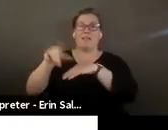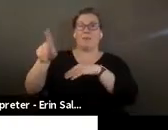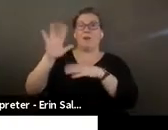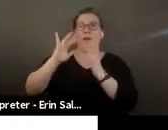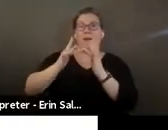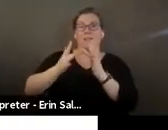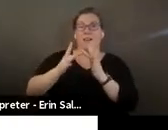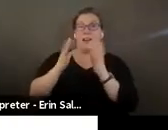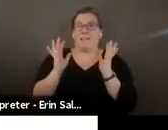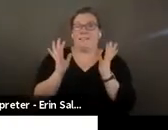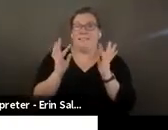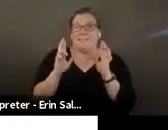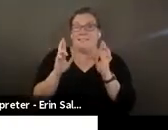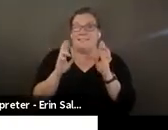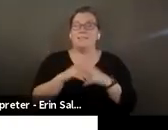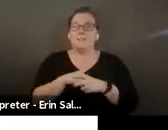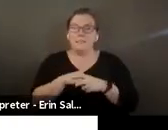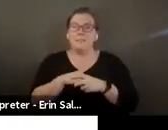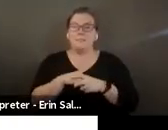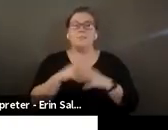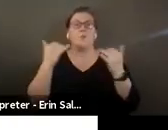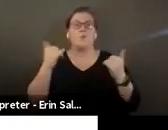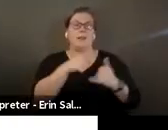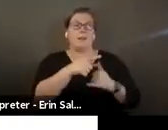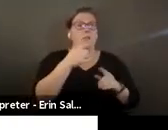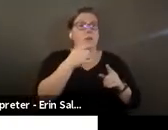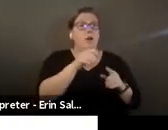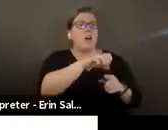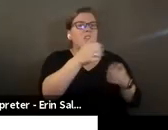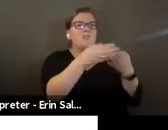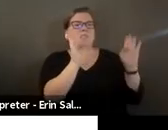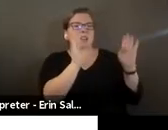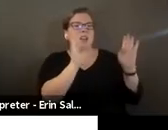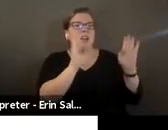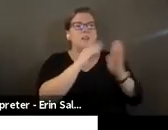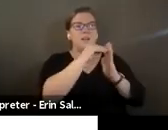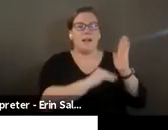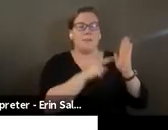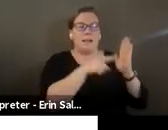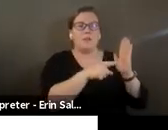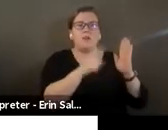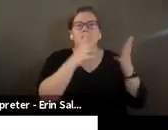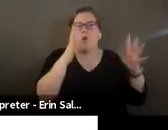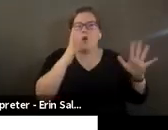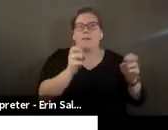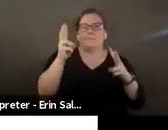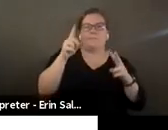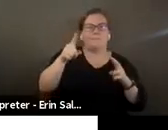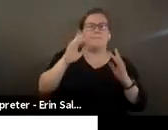our phone equipment is on our website currently. And then, like I said, we're hoping to add the iPad one in the coming weeks.